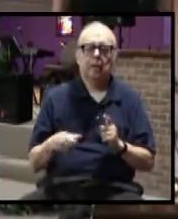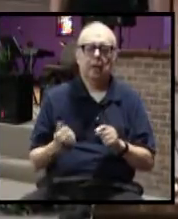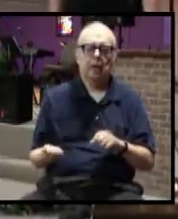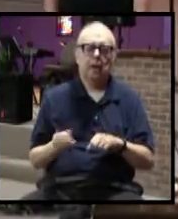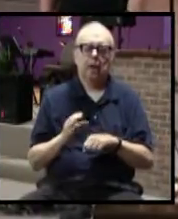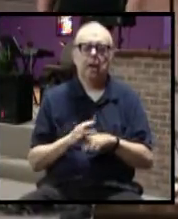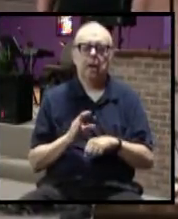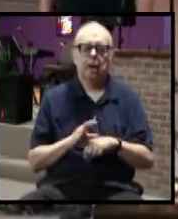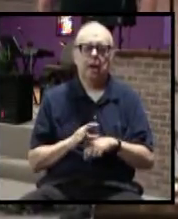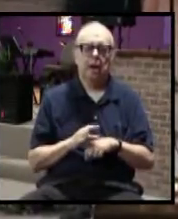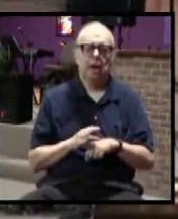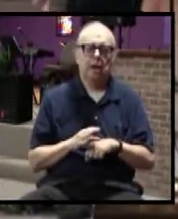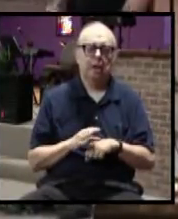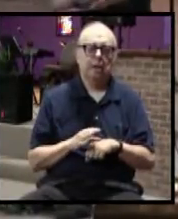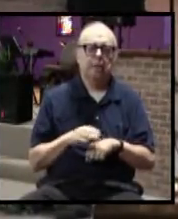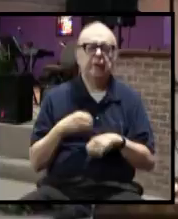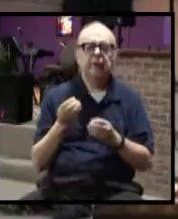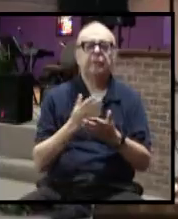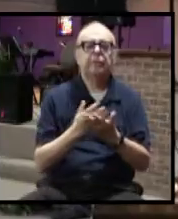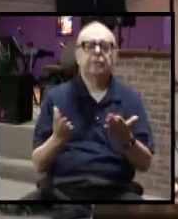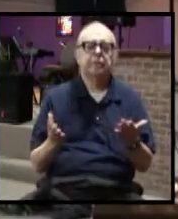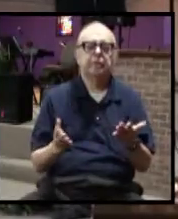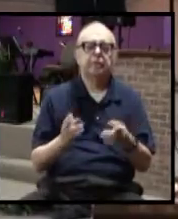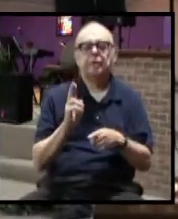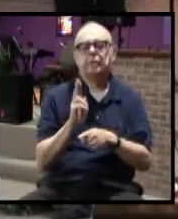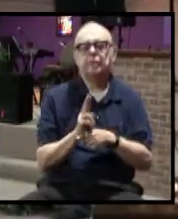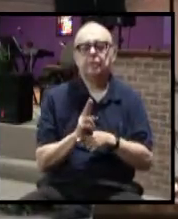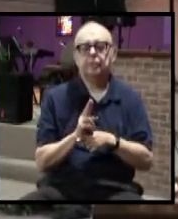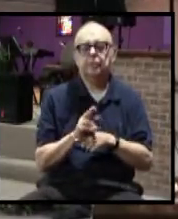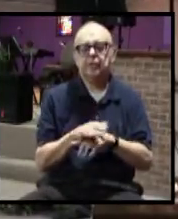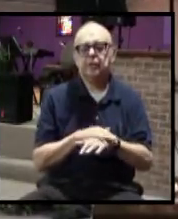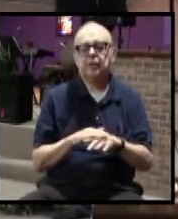welcome to Calvary Baptist Church. Let me get you something to wear.